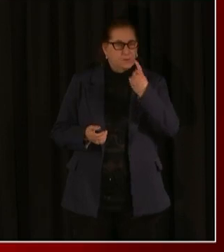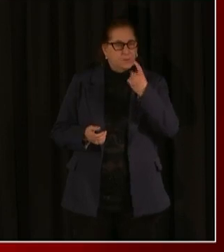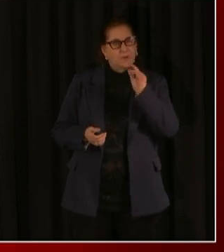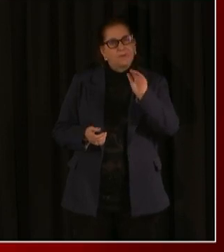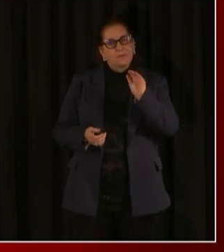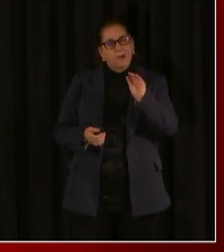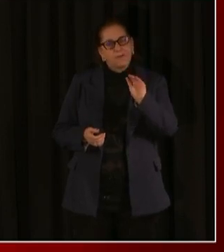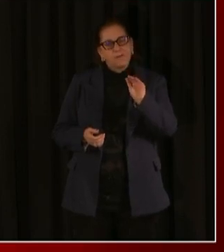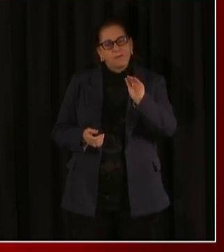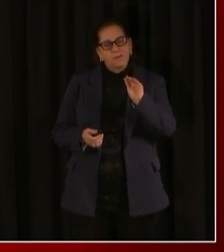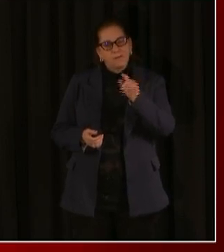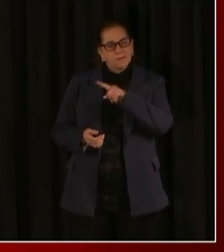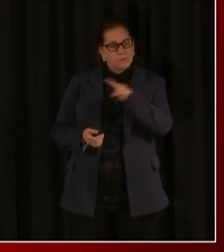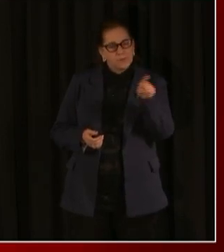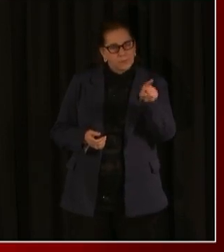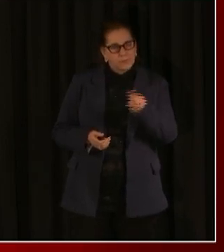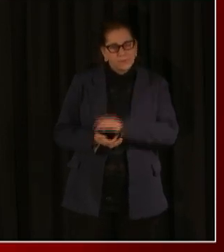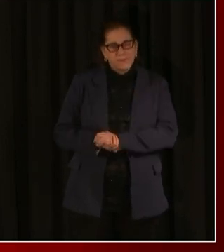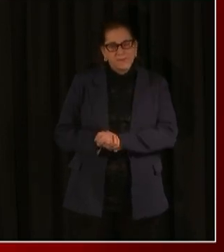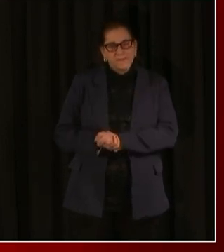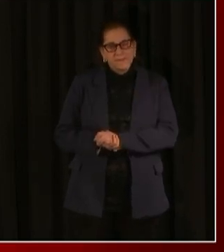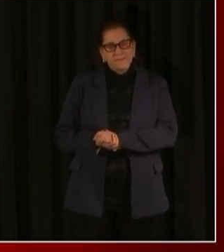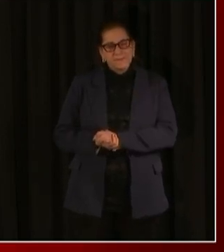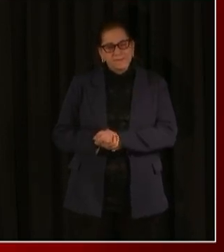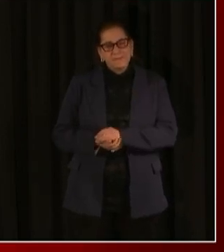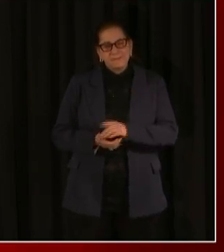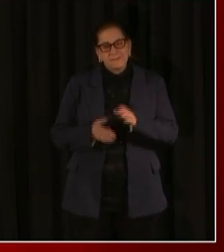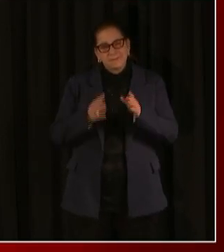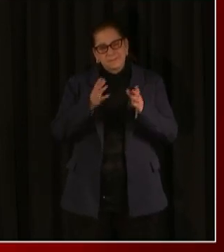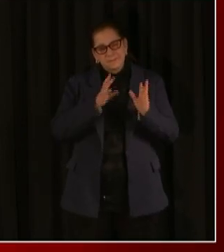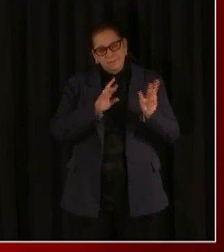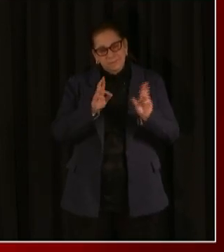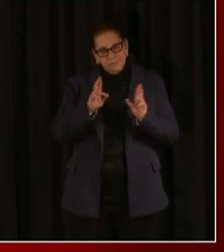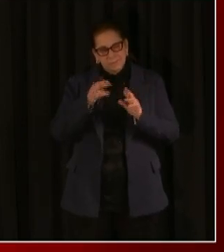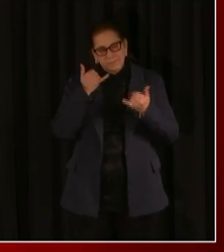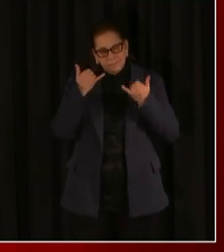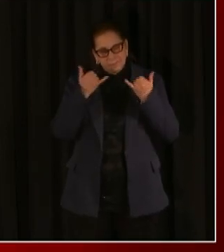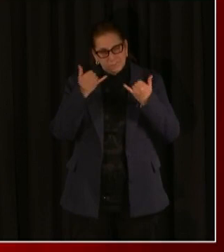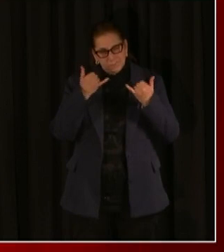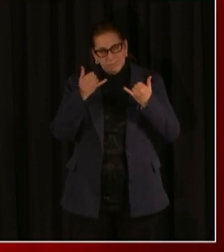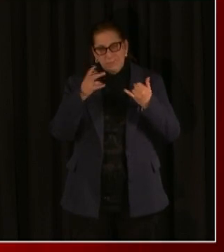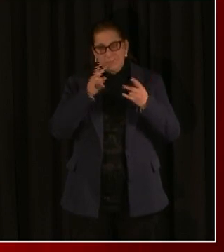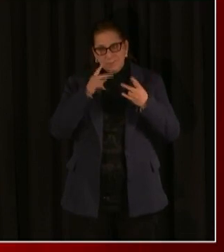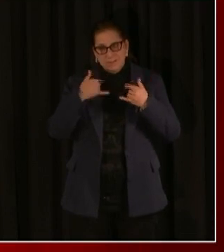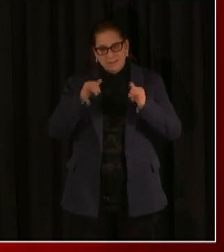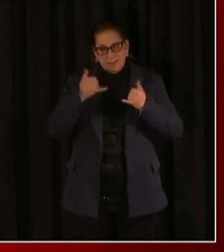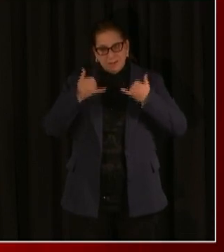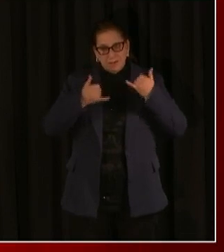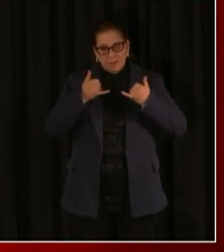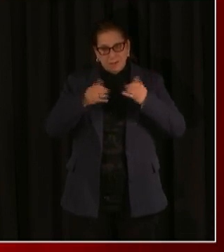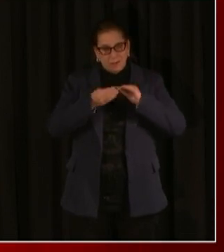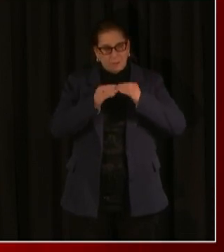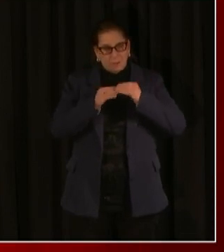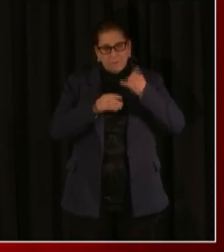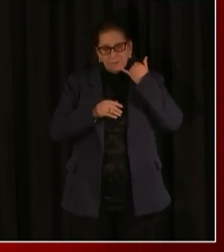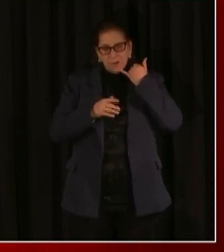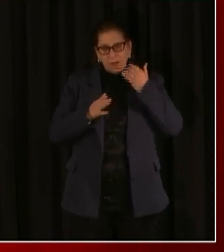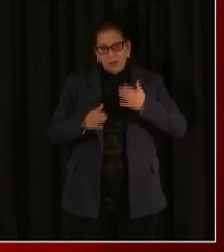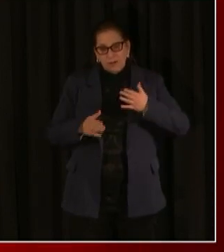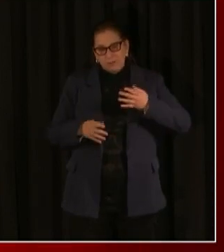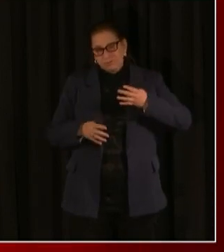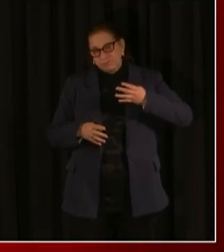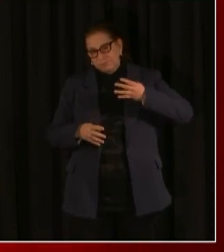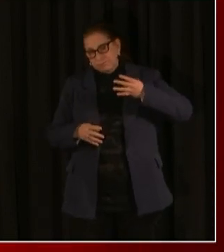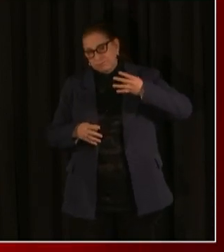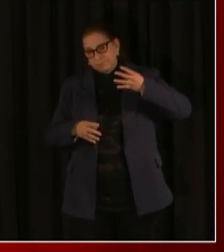that process, as we still have a bunch of people dialing in. That is, again, if you have any questions and you're joining us by phone, you can